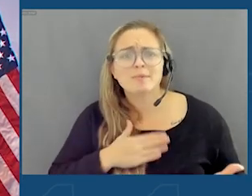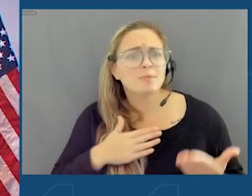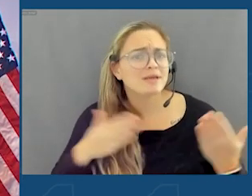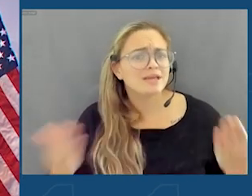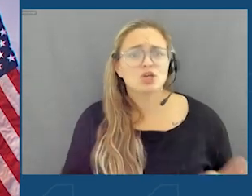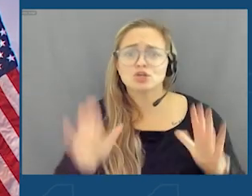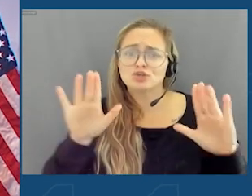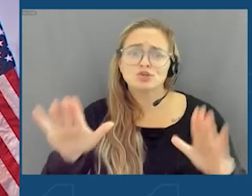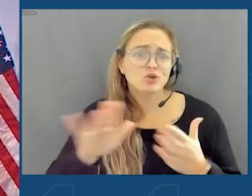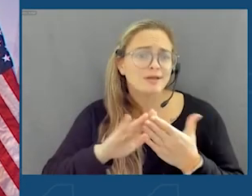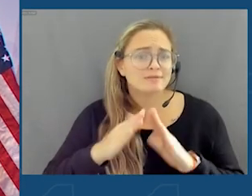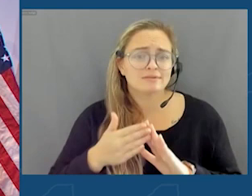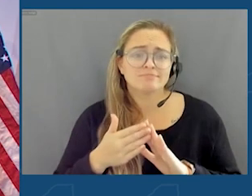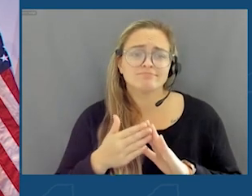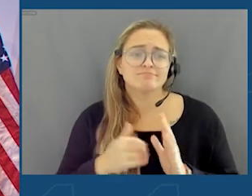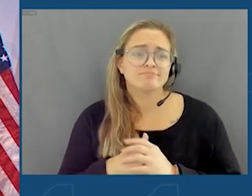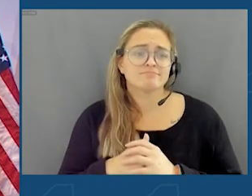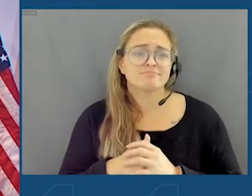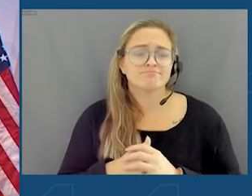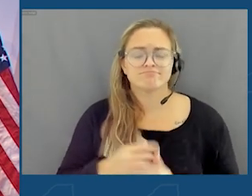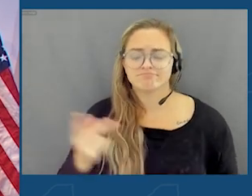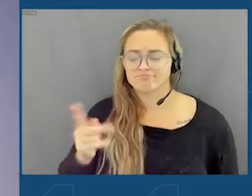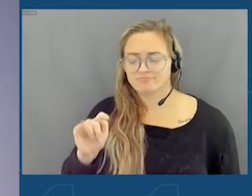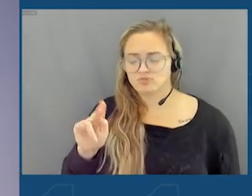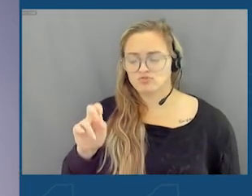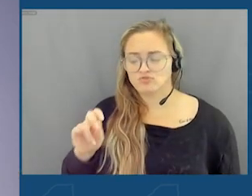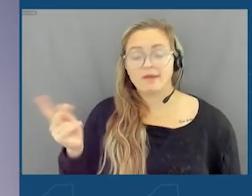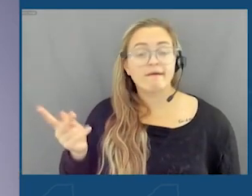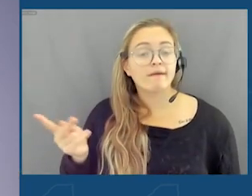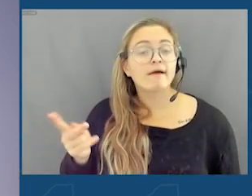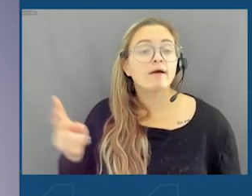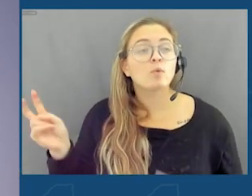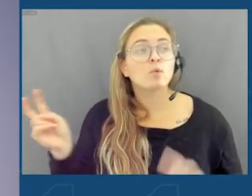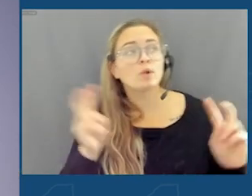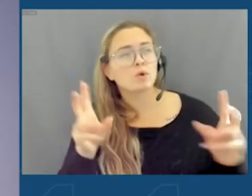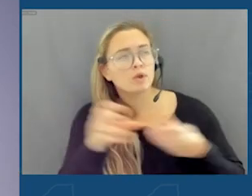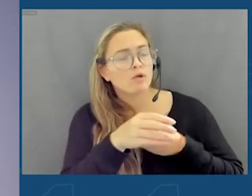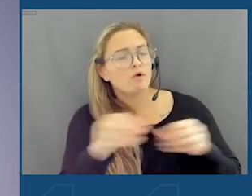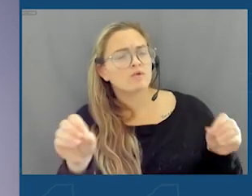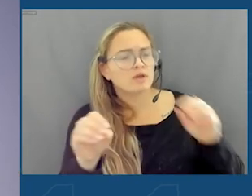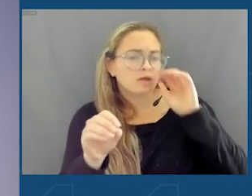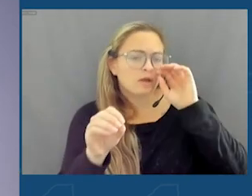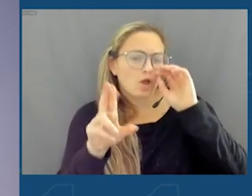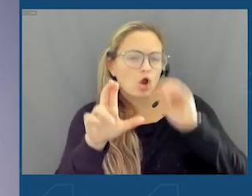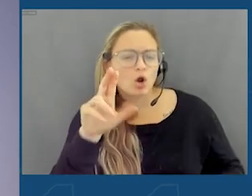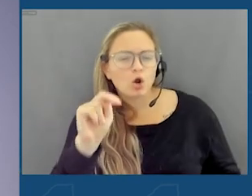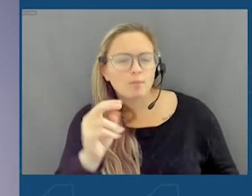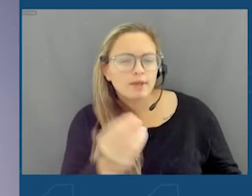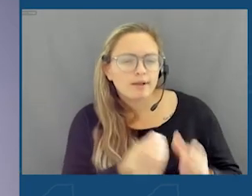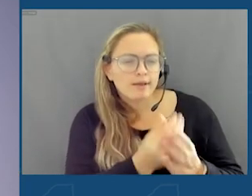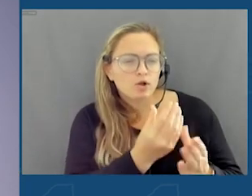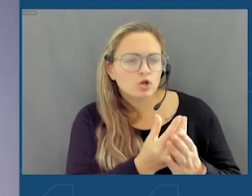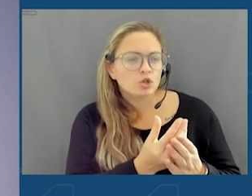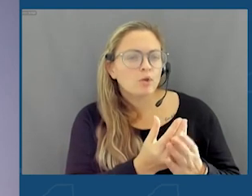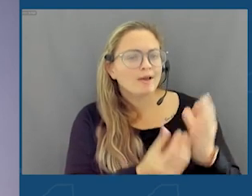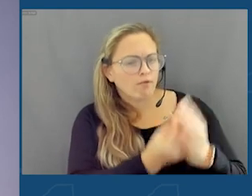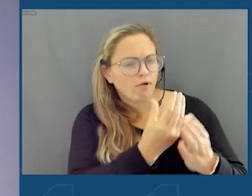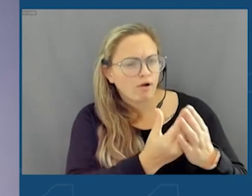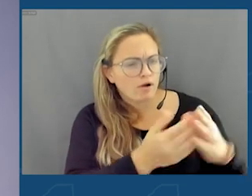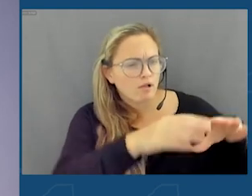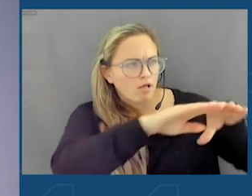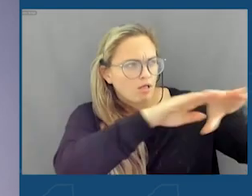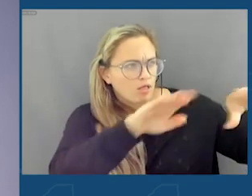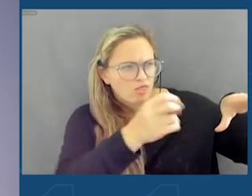city. Trudy and I were just up looking at an office that have urban agriculture. They had a garden up on a